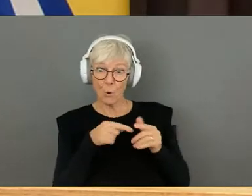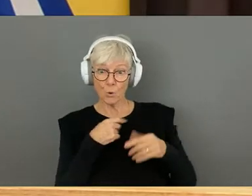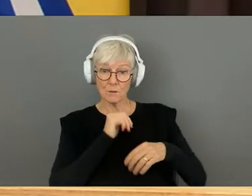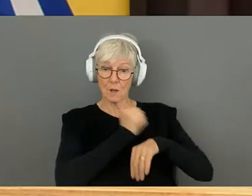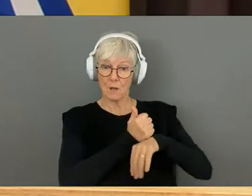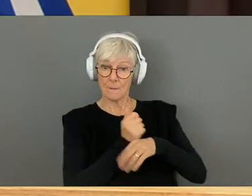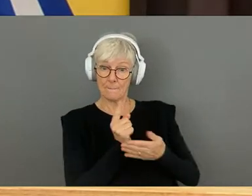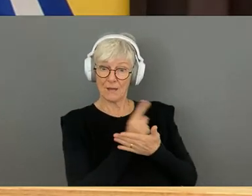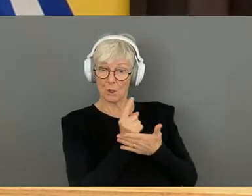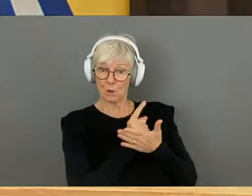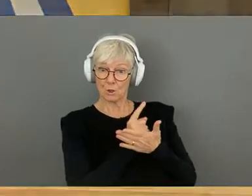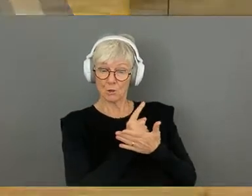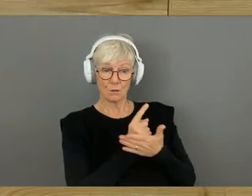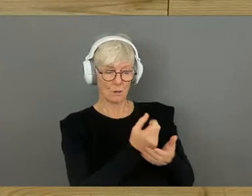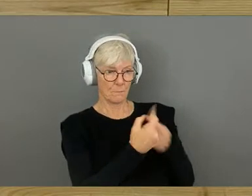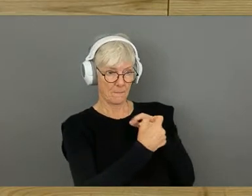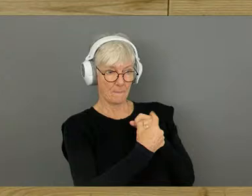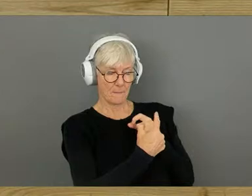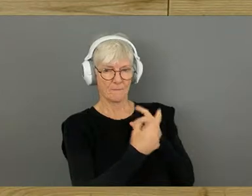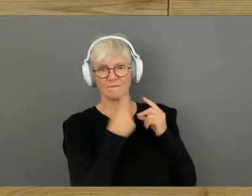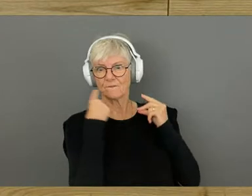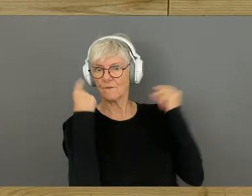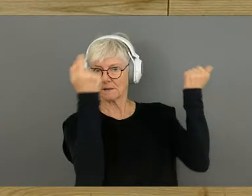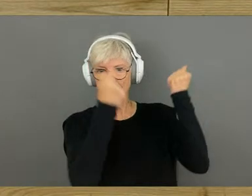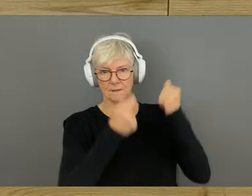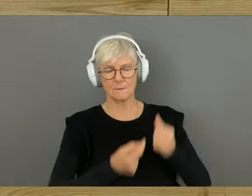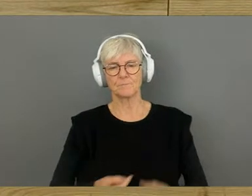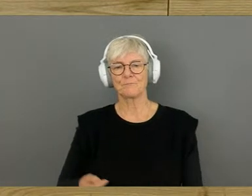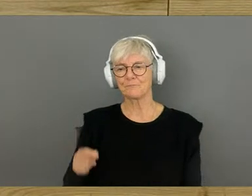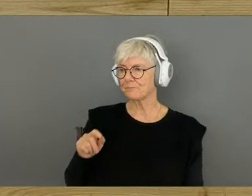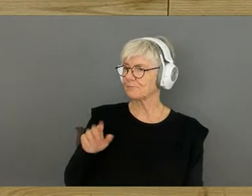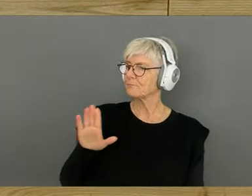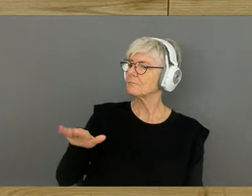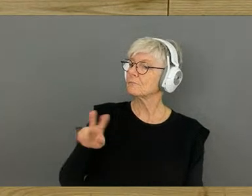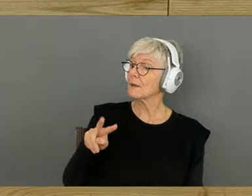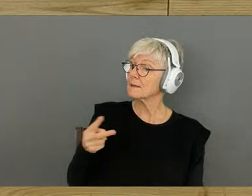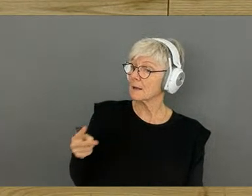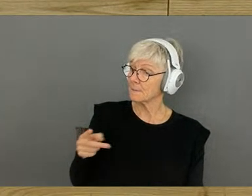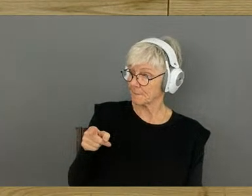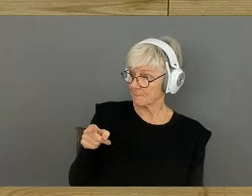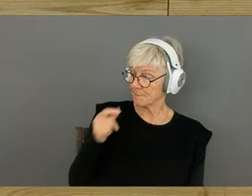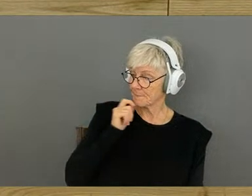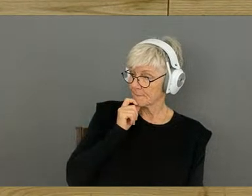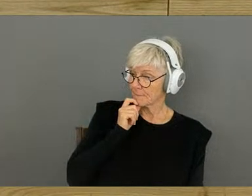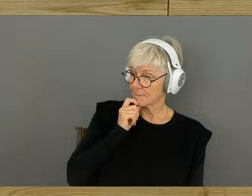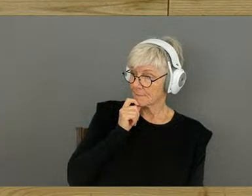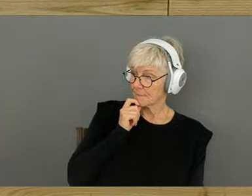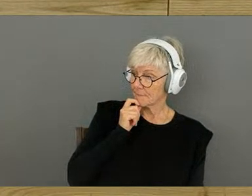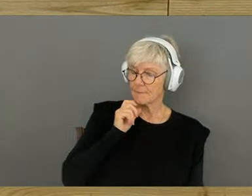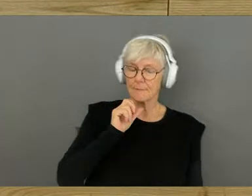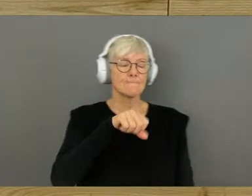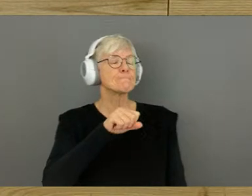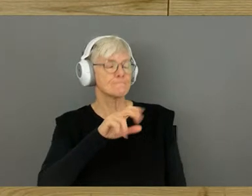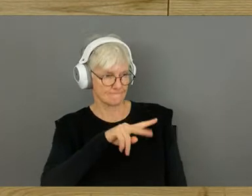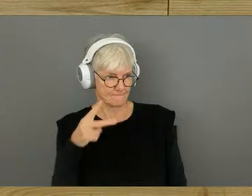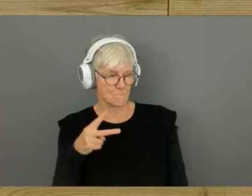quicker. Do you have a follow-up, Mr. DeLong? Yes, I do, actually. Thank